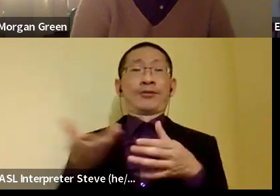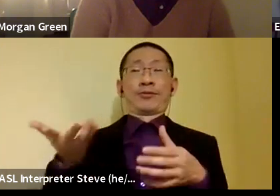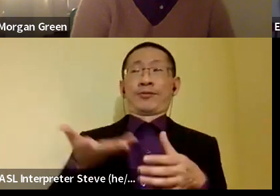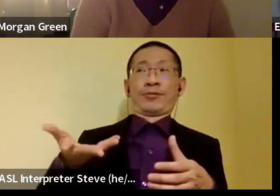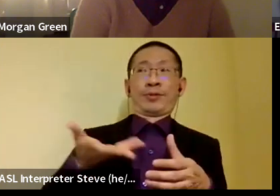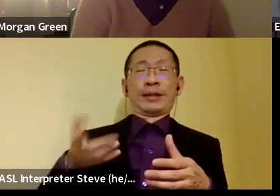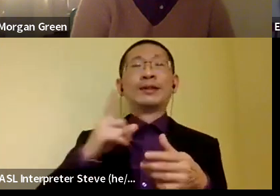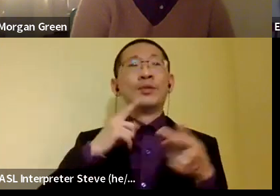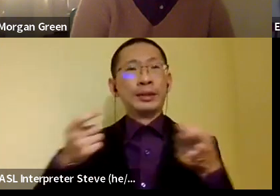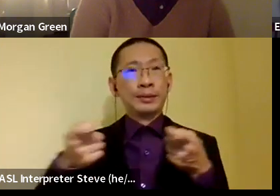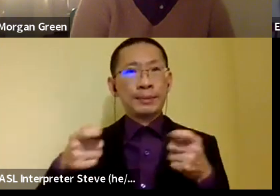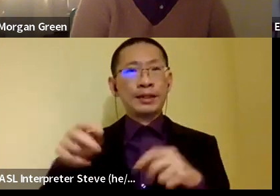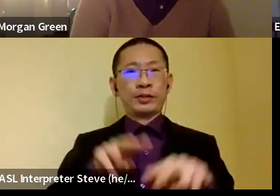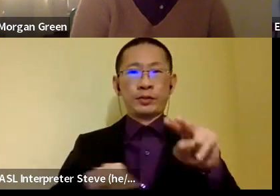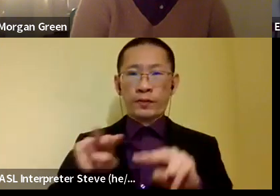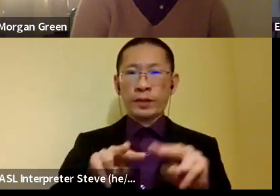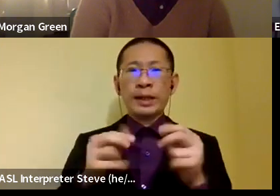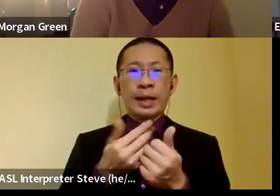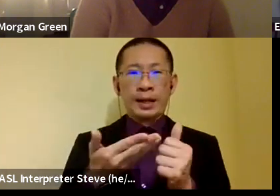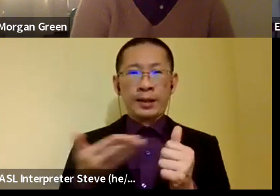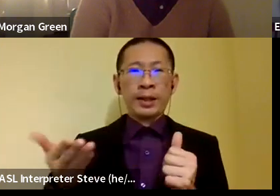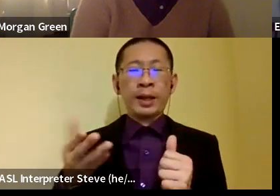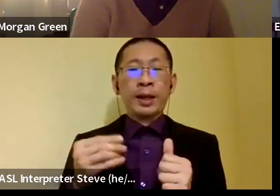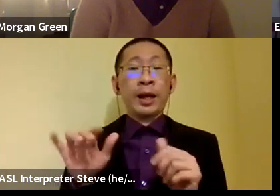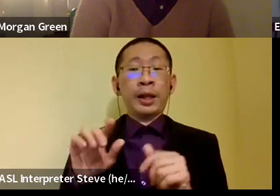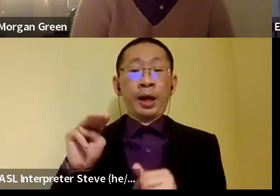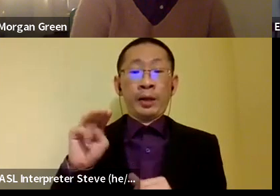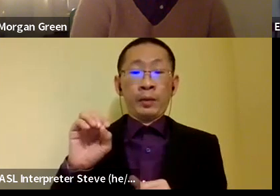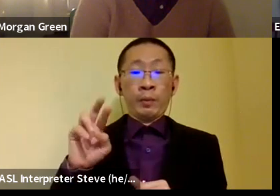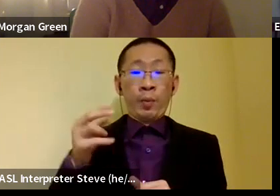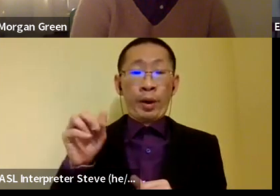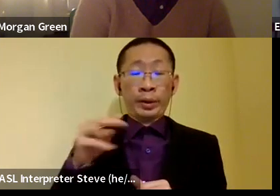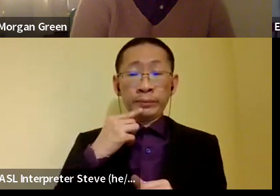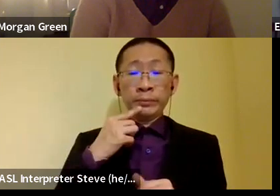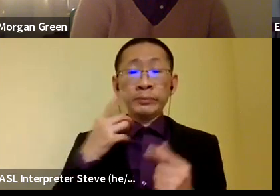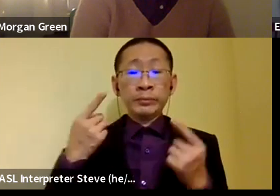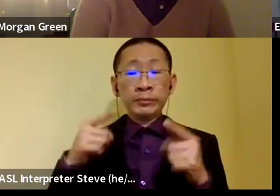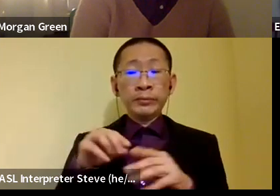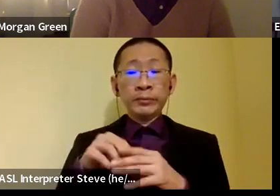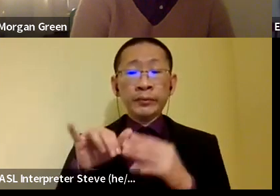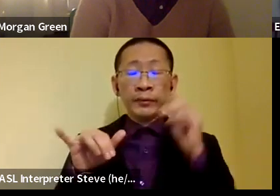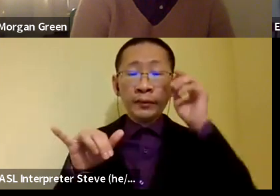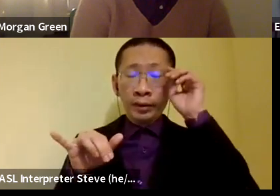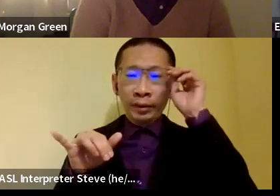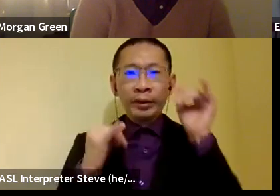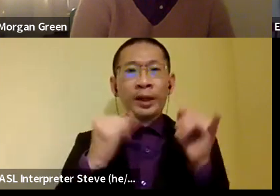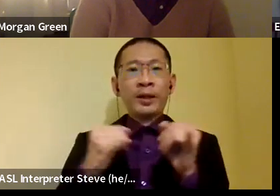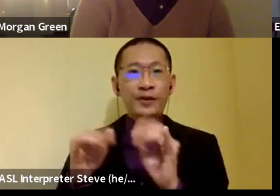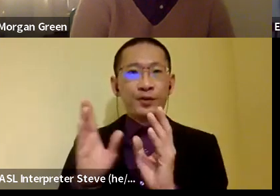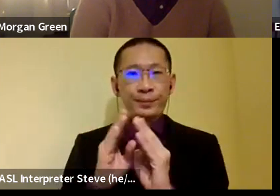really managing and overseeing anything. And, you know, as Morgan was saying, it happens in those sort of individual